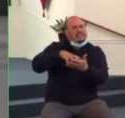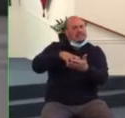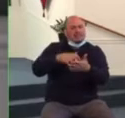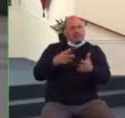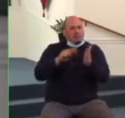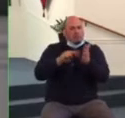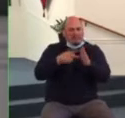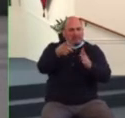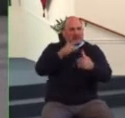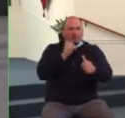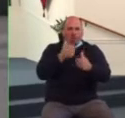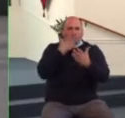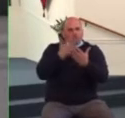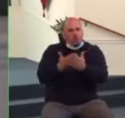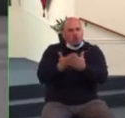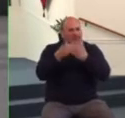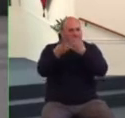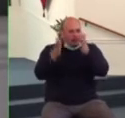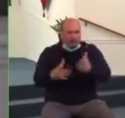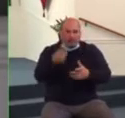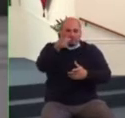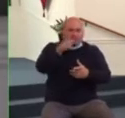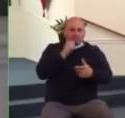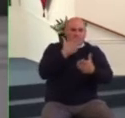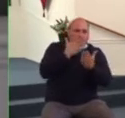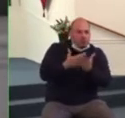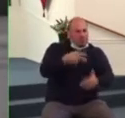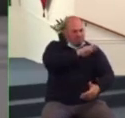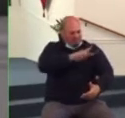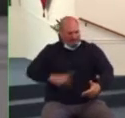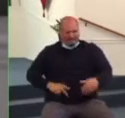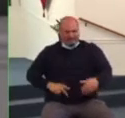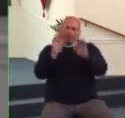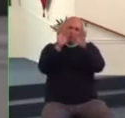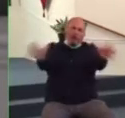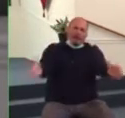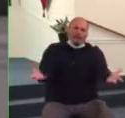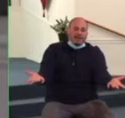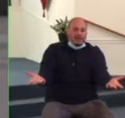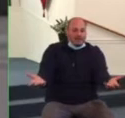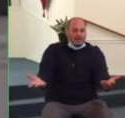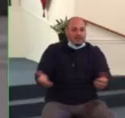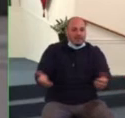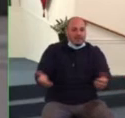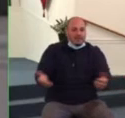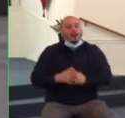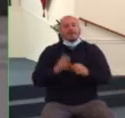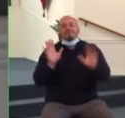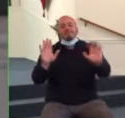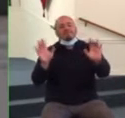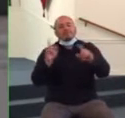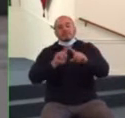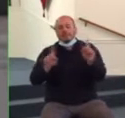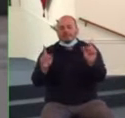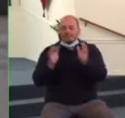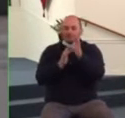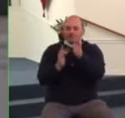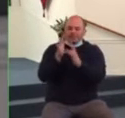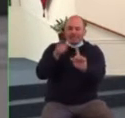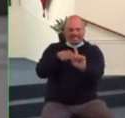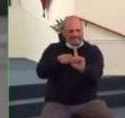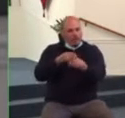calls us not to be ashamed of Him or of His words. Don't be ashamed of His weakness. And do not be